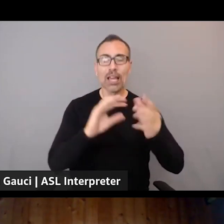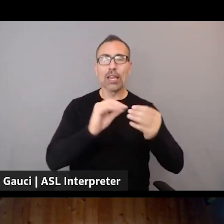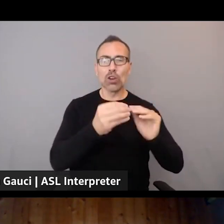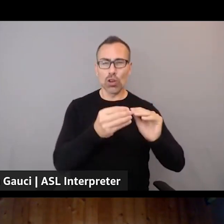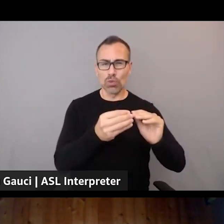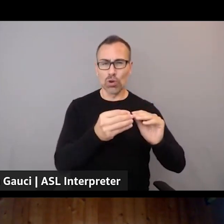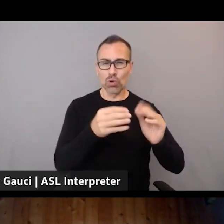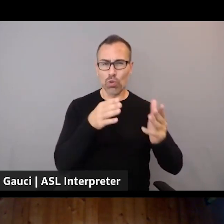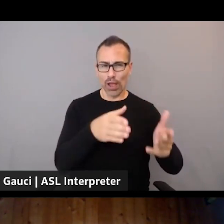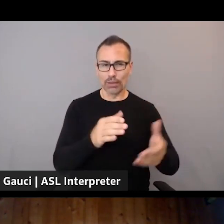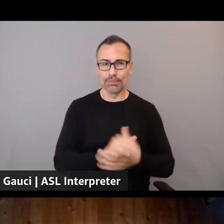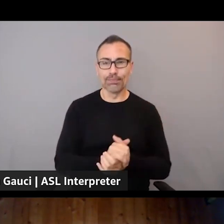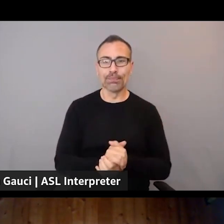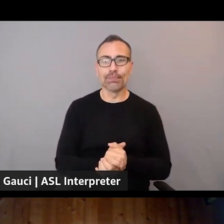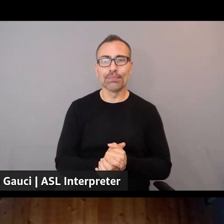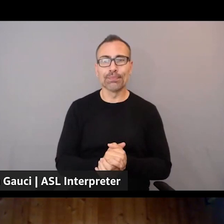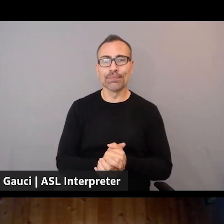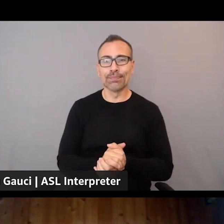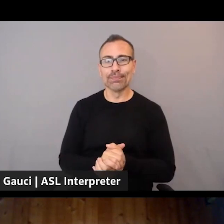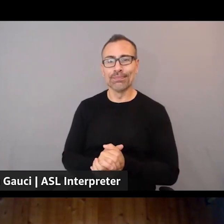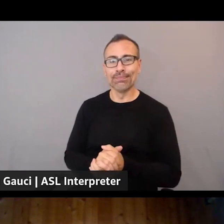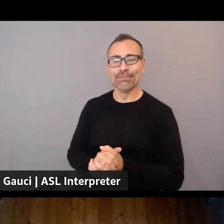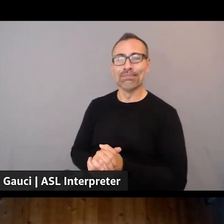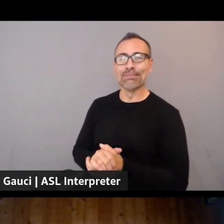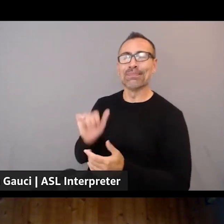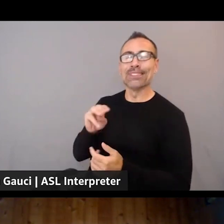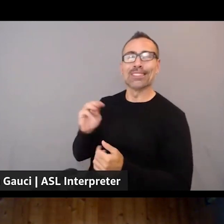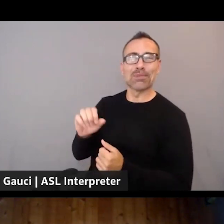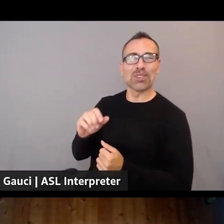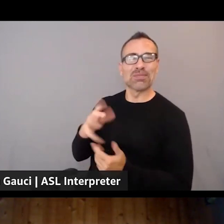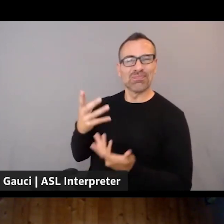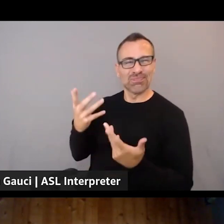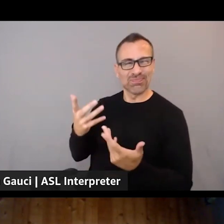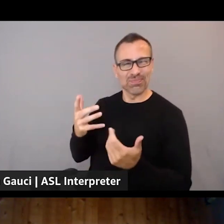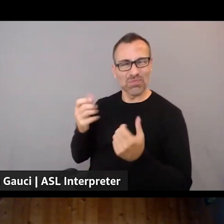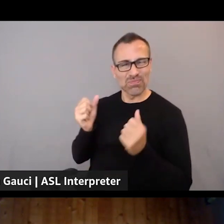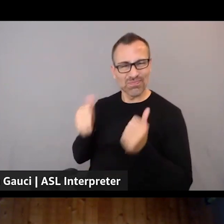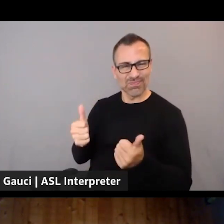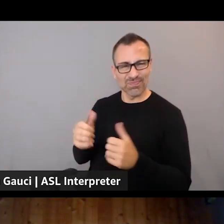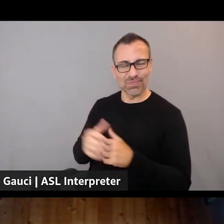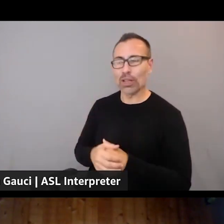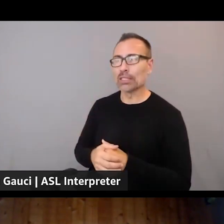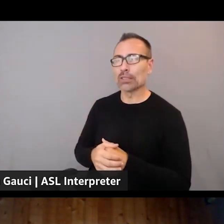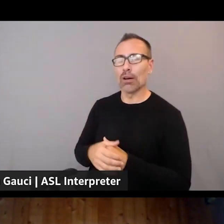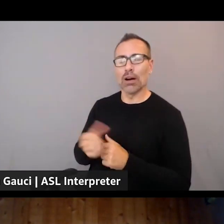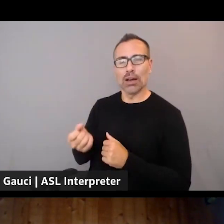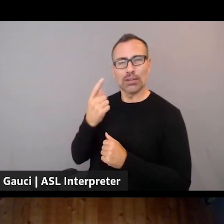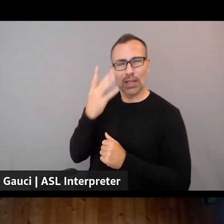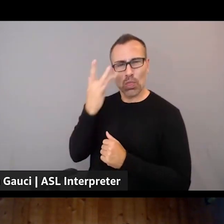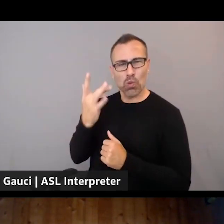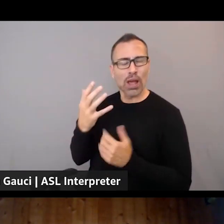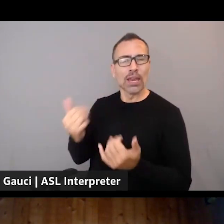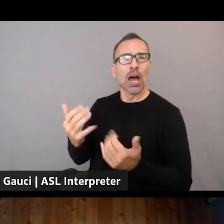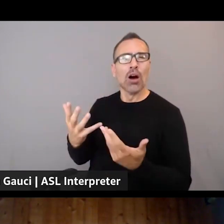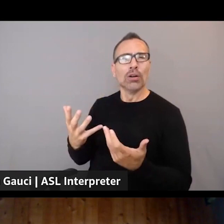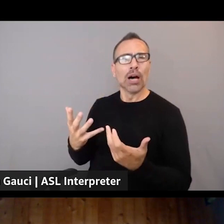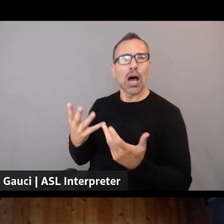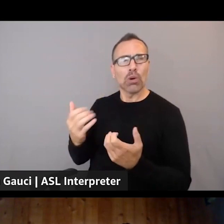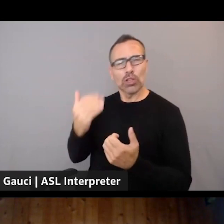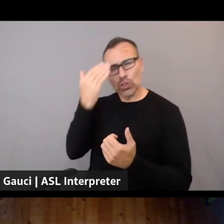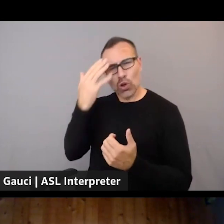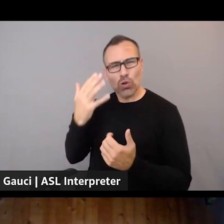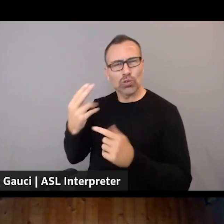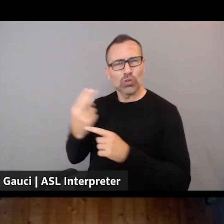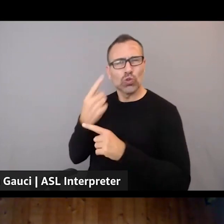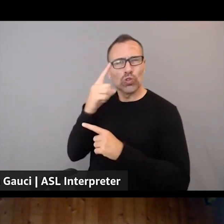So we went through this part of the why. What can you tell us, like, some of the use cases? I've heard, I don't know, RAG, like, is that something